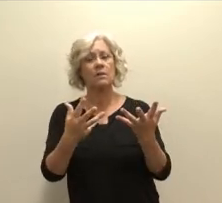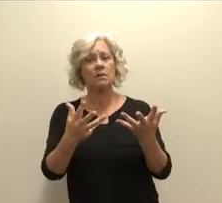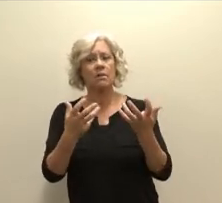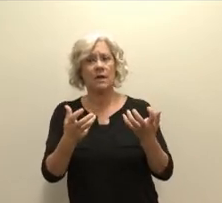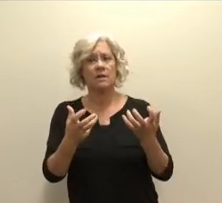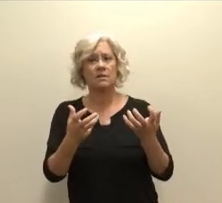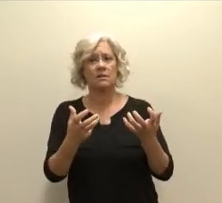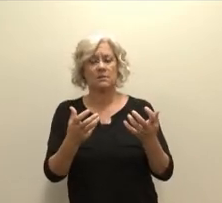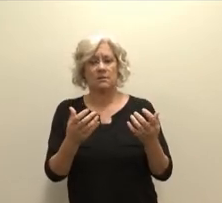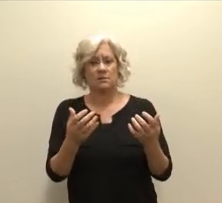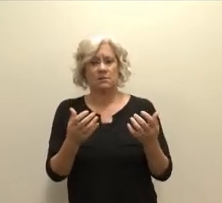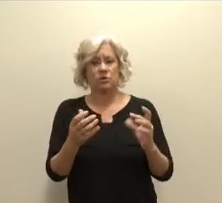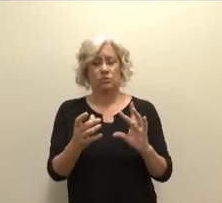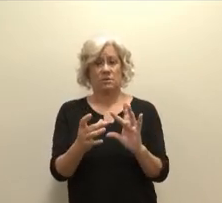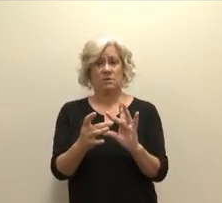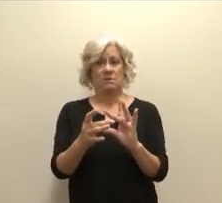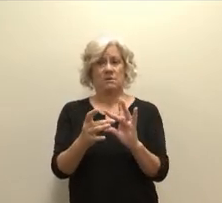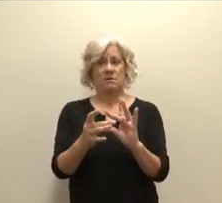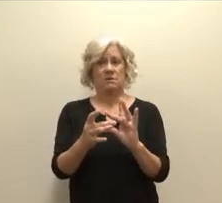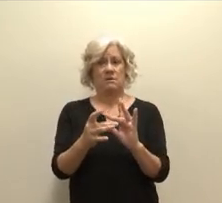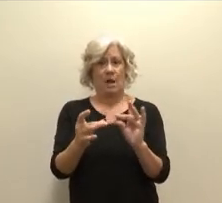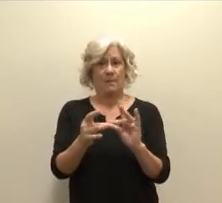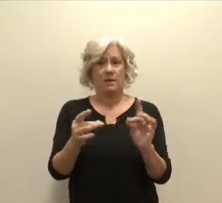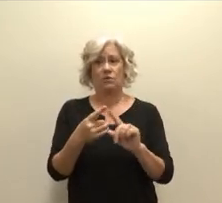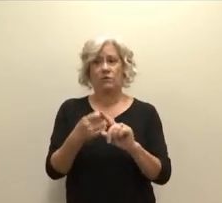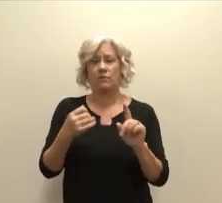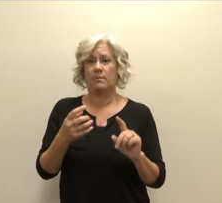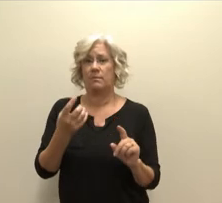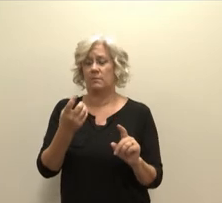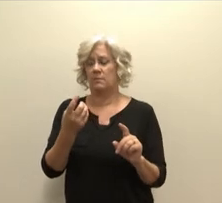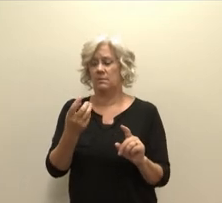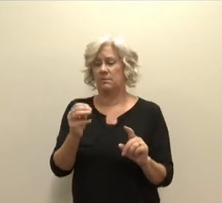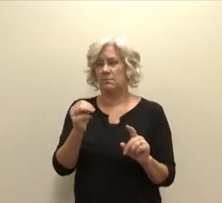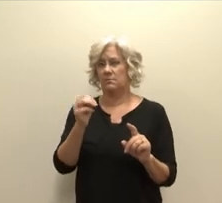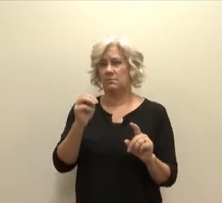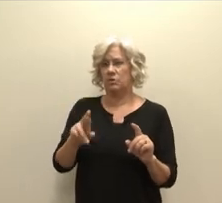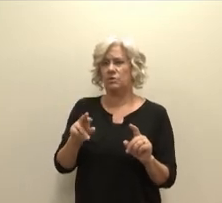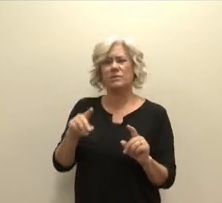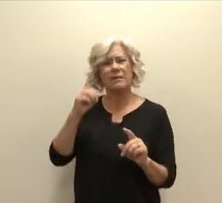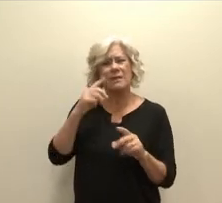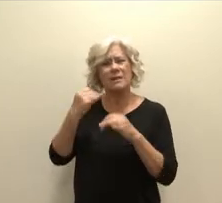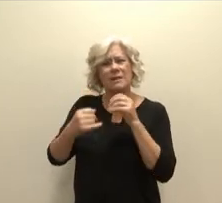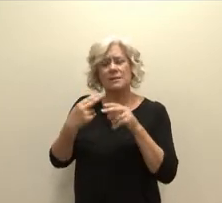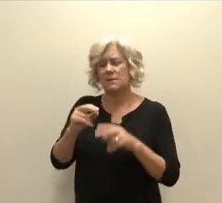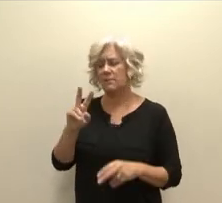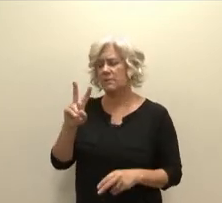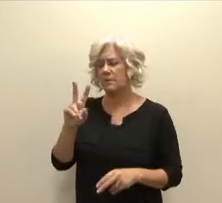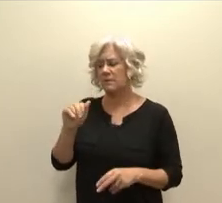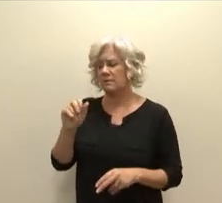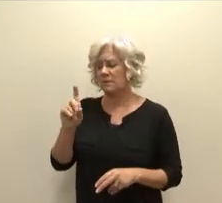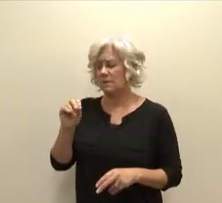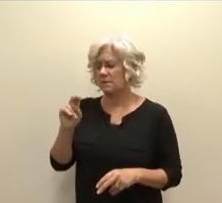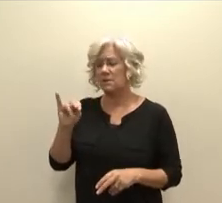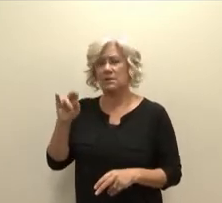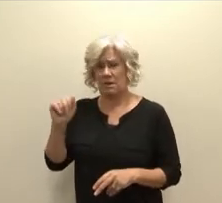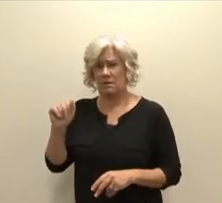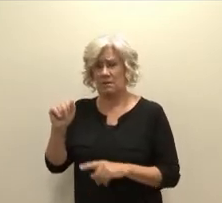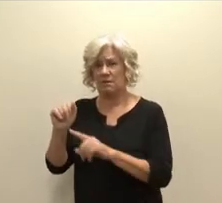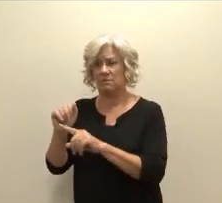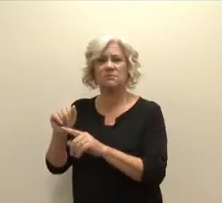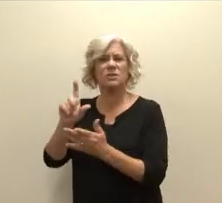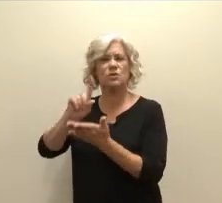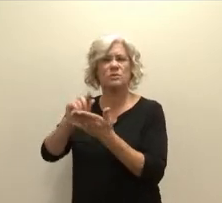a comment provided as stated by Mr. Badania in today's newspaper, where he